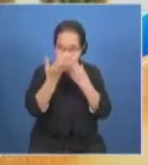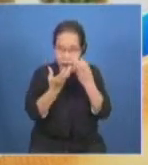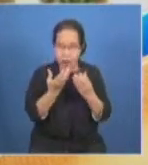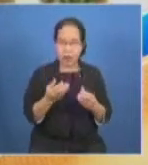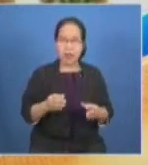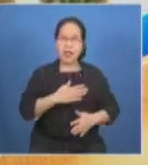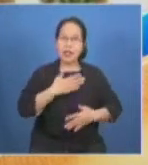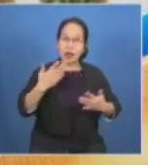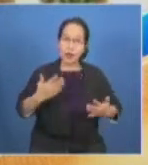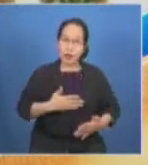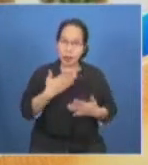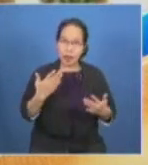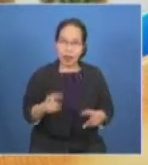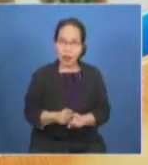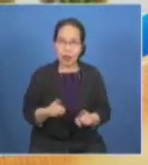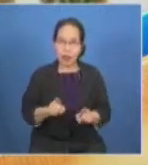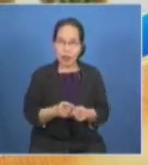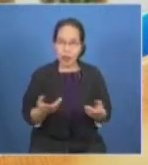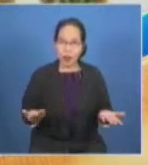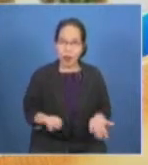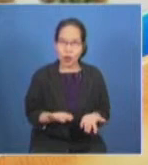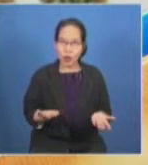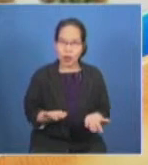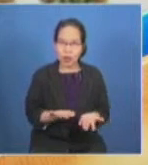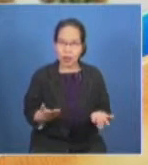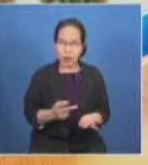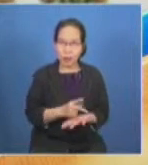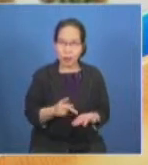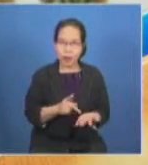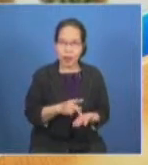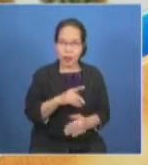well because of joy. What is